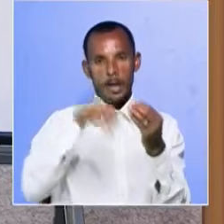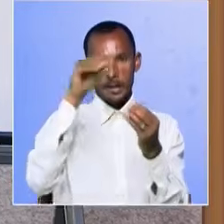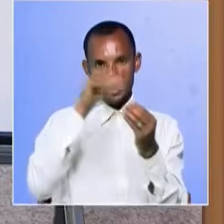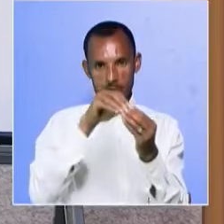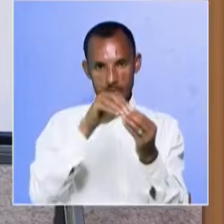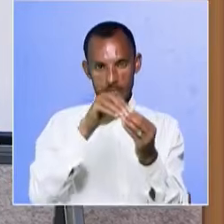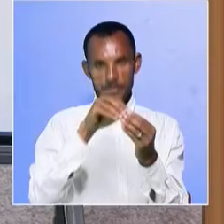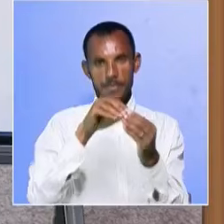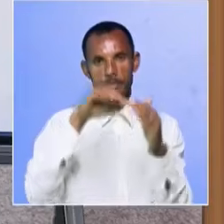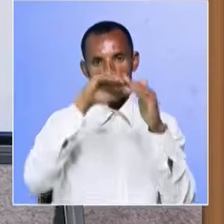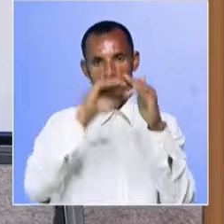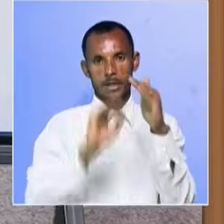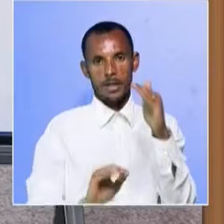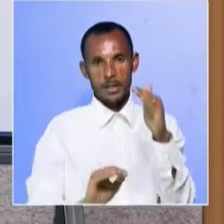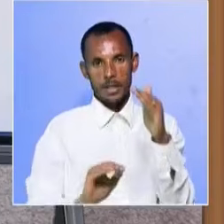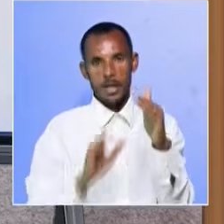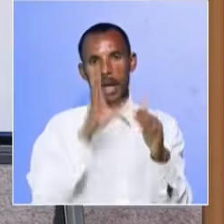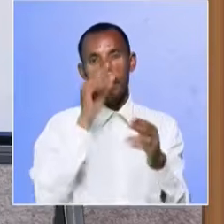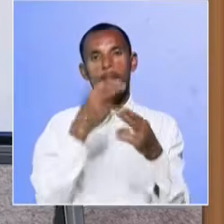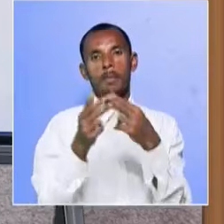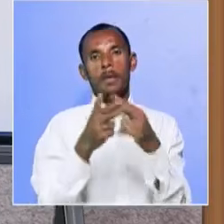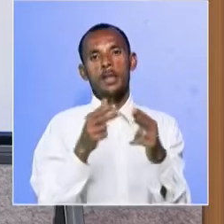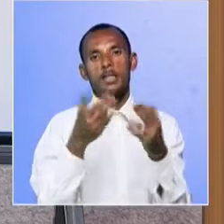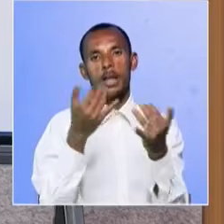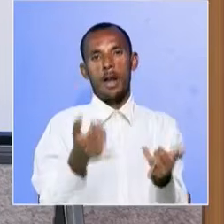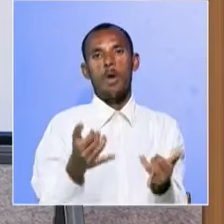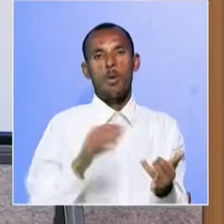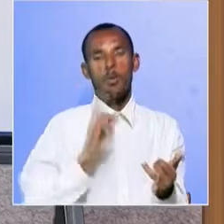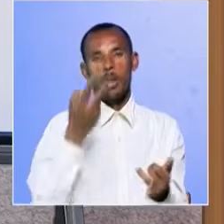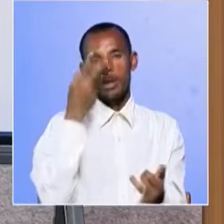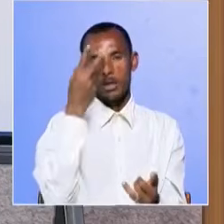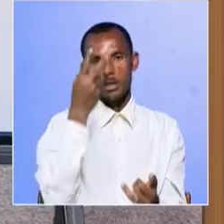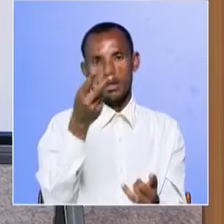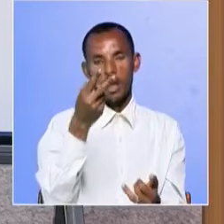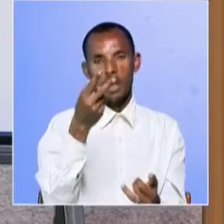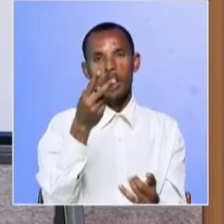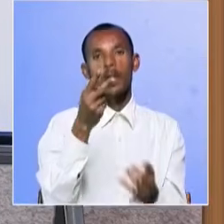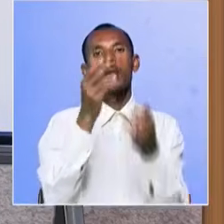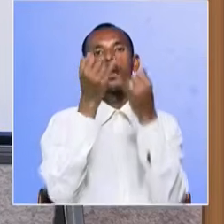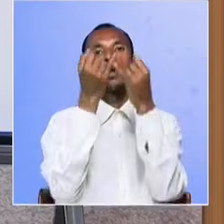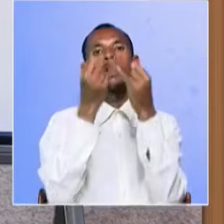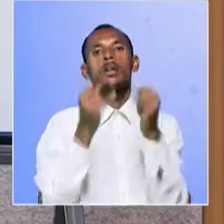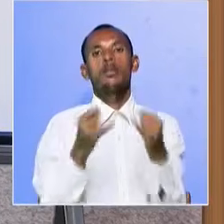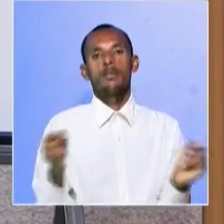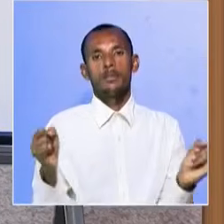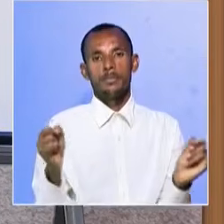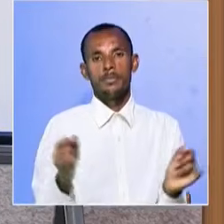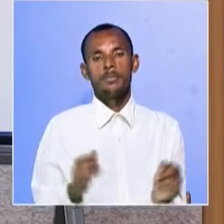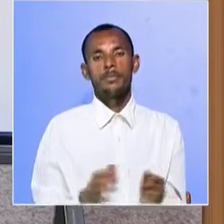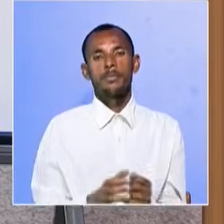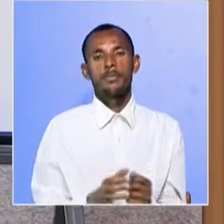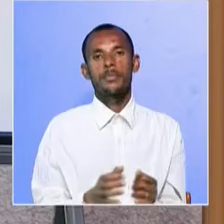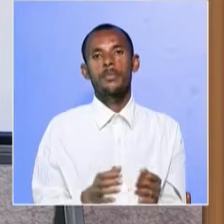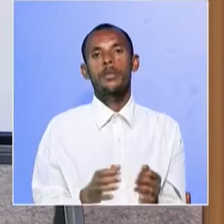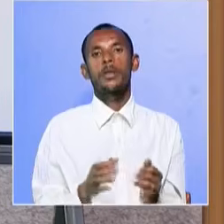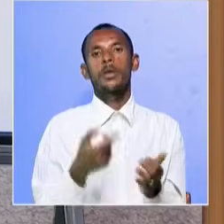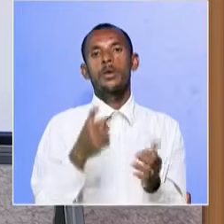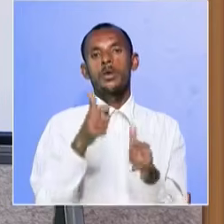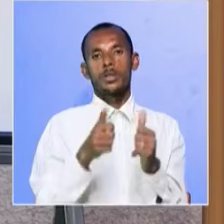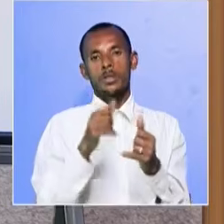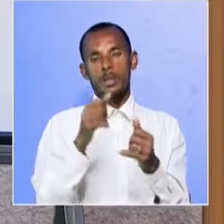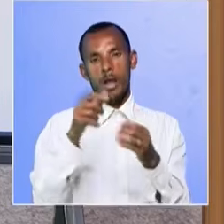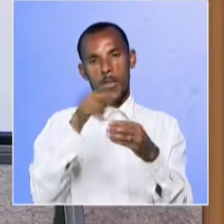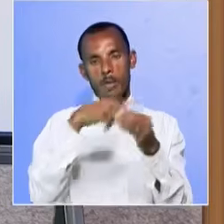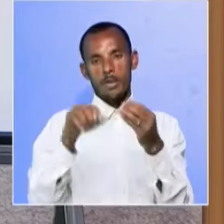addition, subtraction, multiplication, and we are left with one more operation, which is about